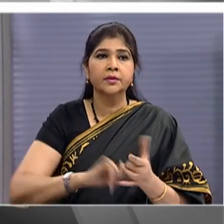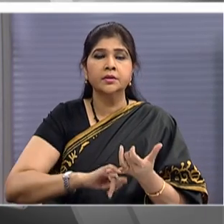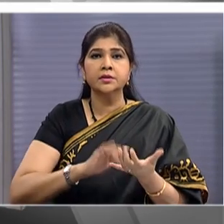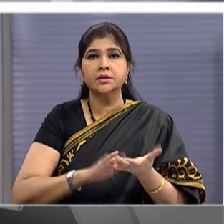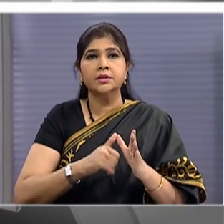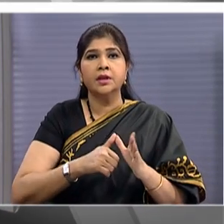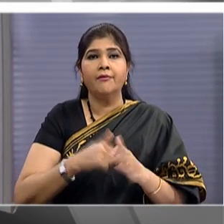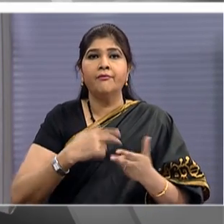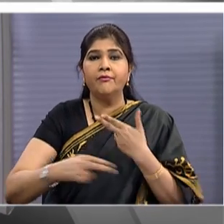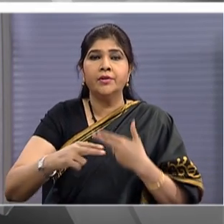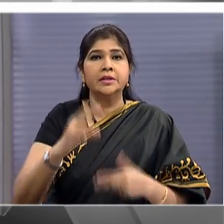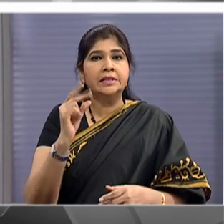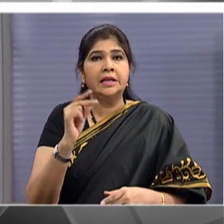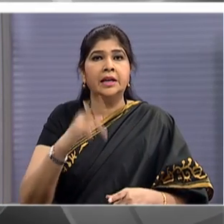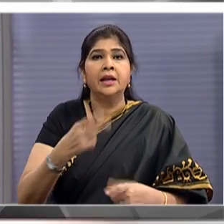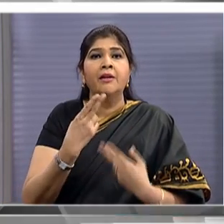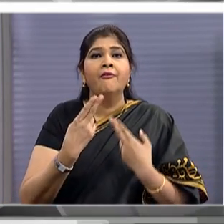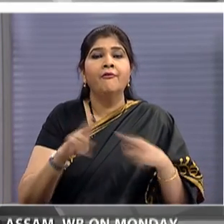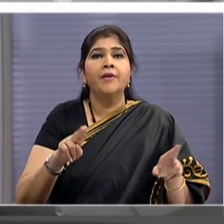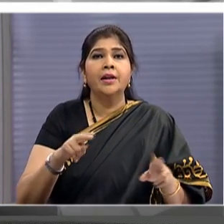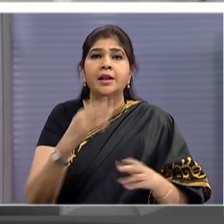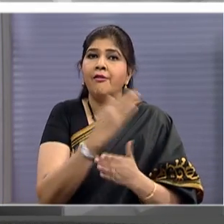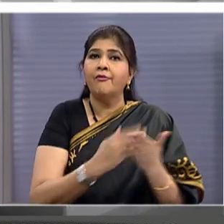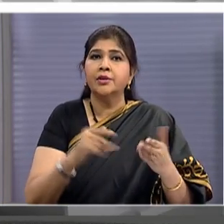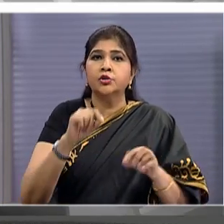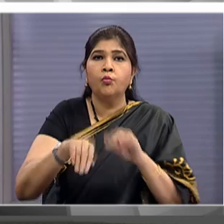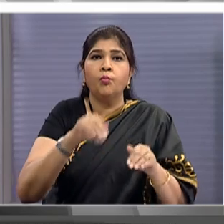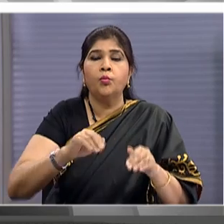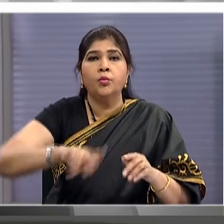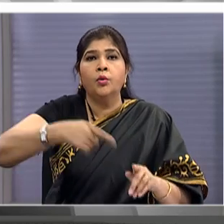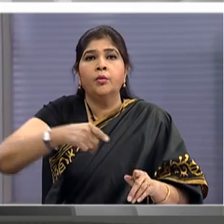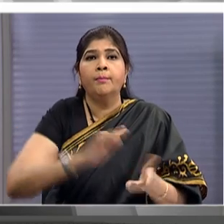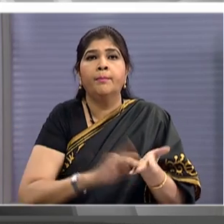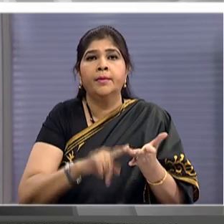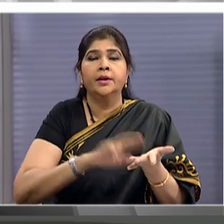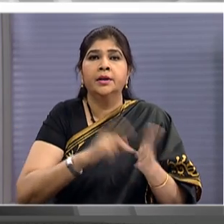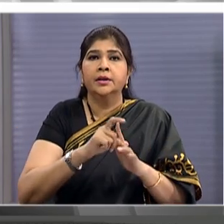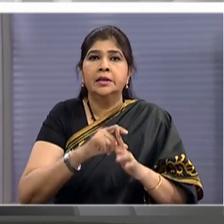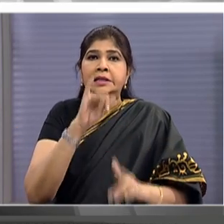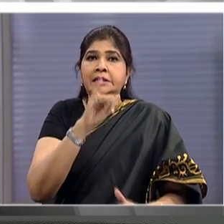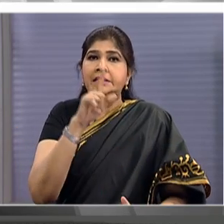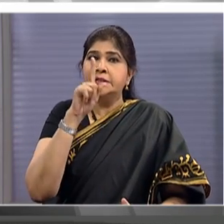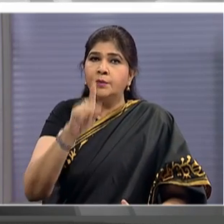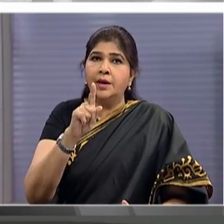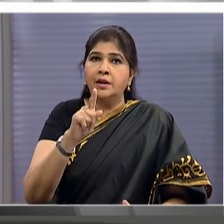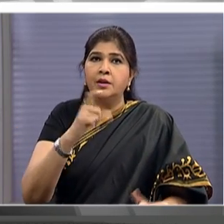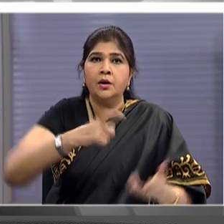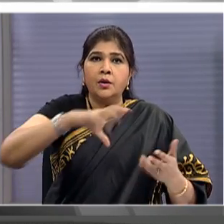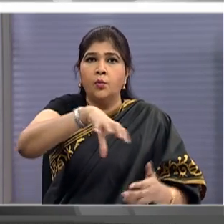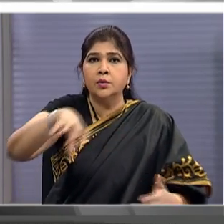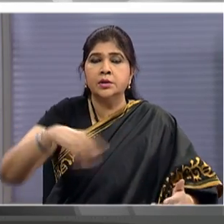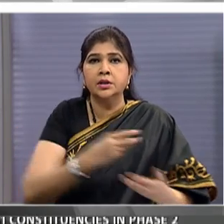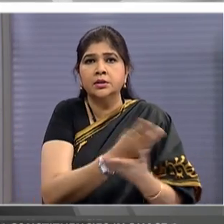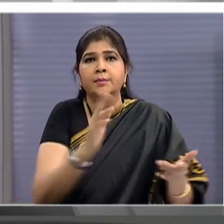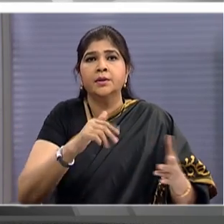Assam will go for the second and final phase of polls on Monday. 61 constituencies spread across central and